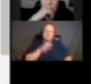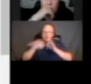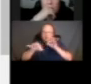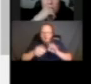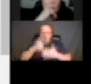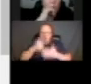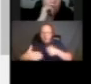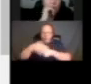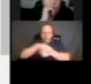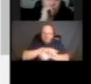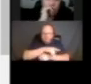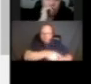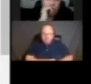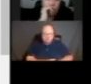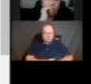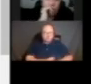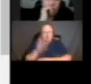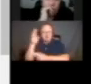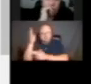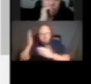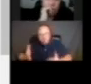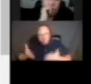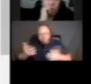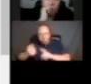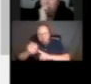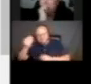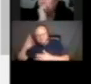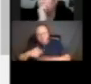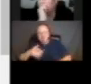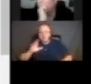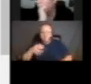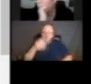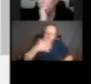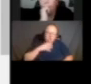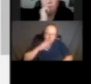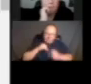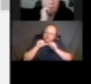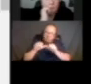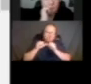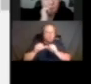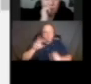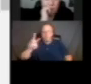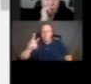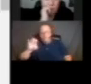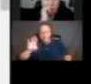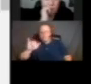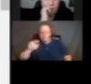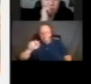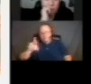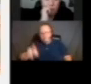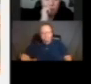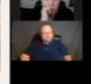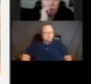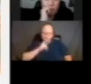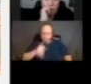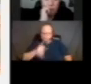will cover and a little bit about the speaker. And stay tuned. We have ongoing webinars. Also, if there's something that, you know, was really